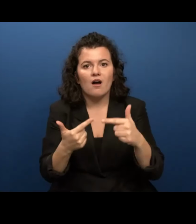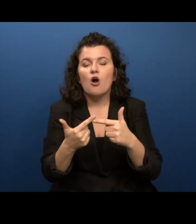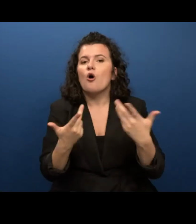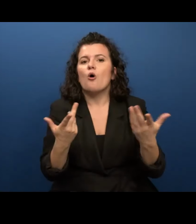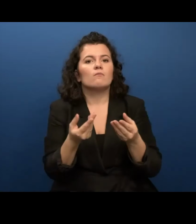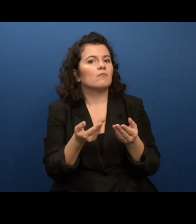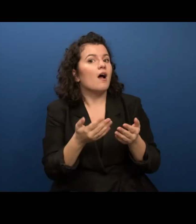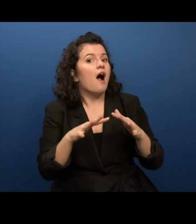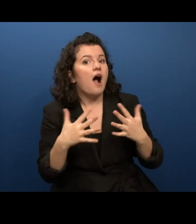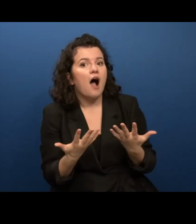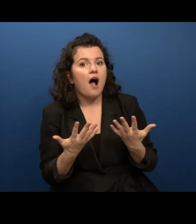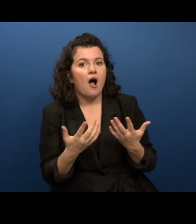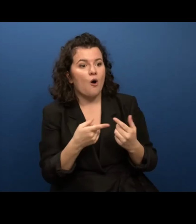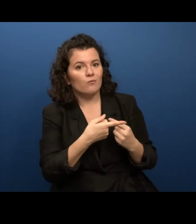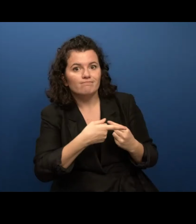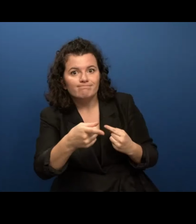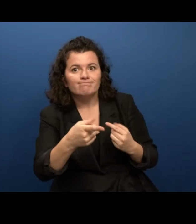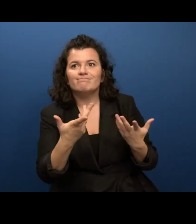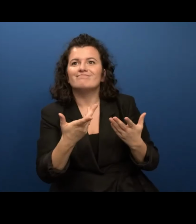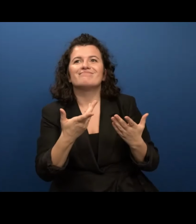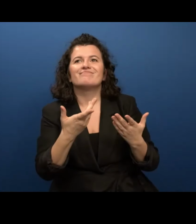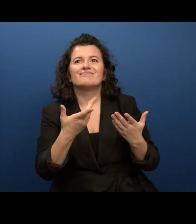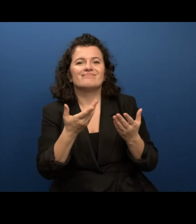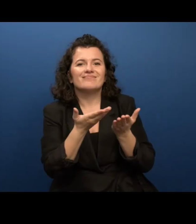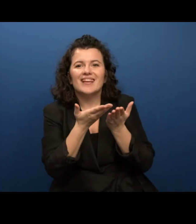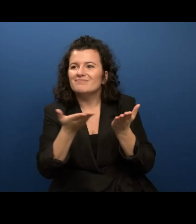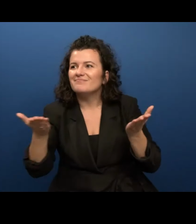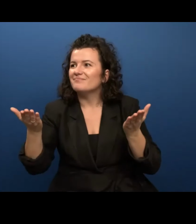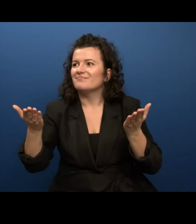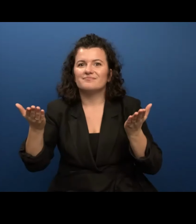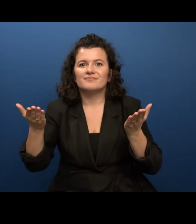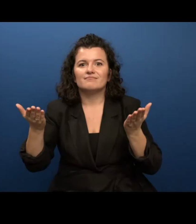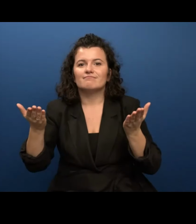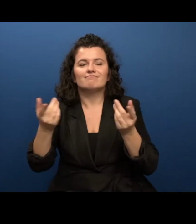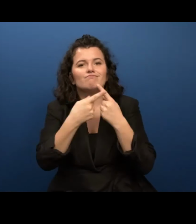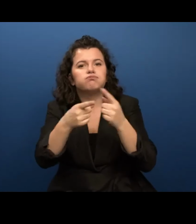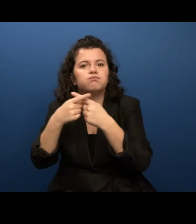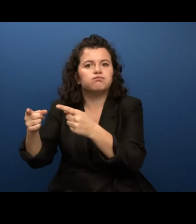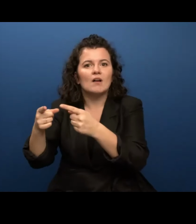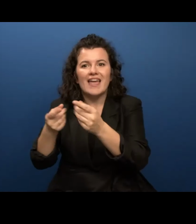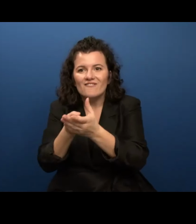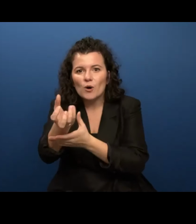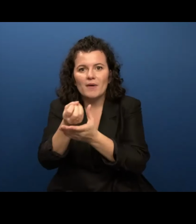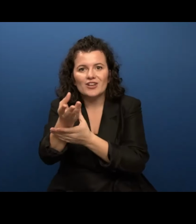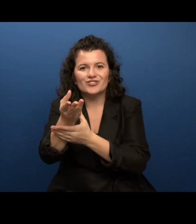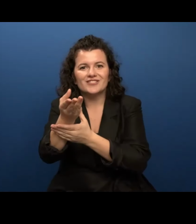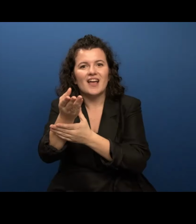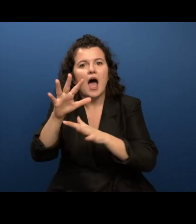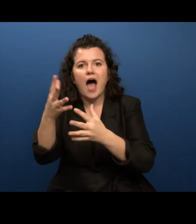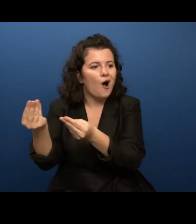of equality of access to fair, good information.